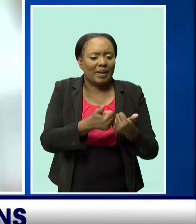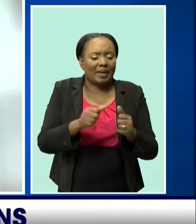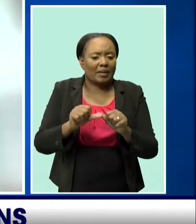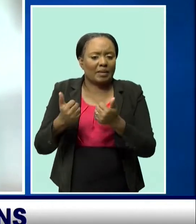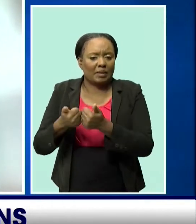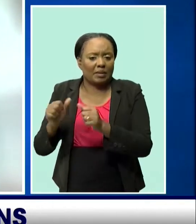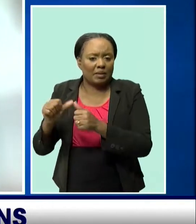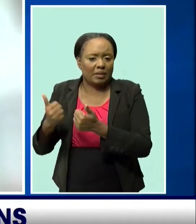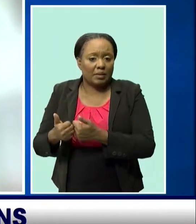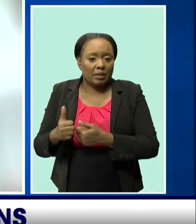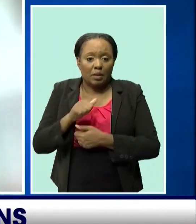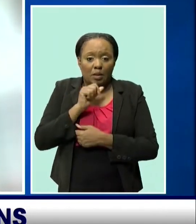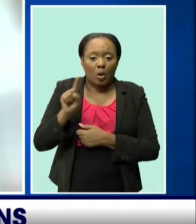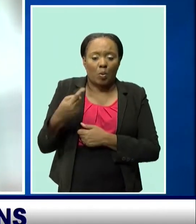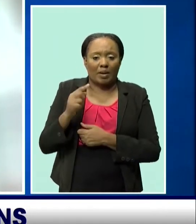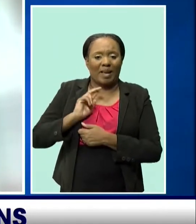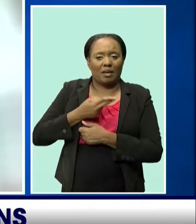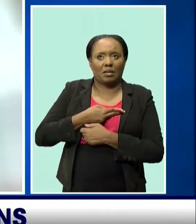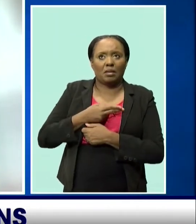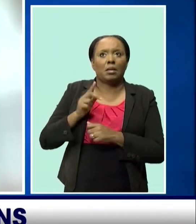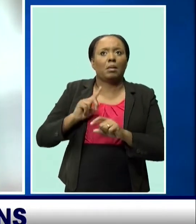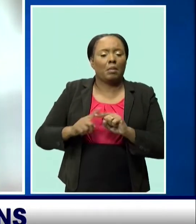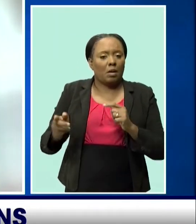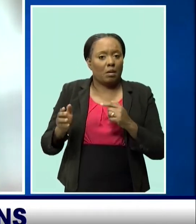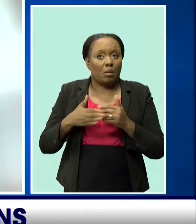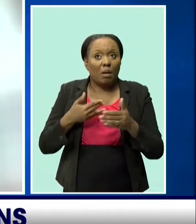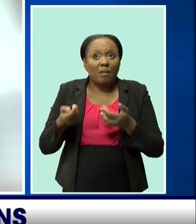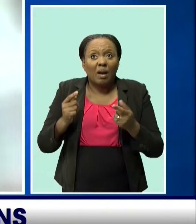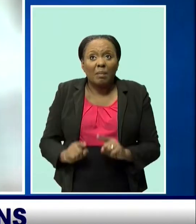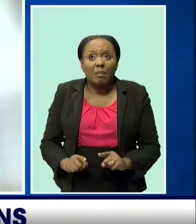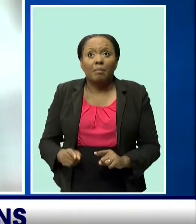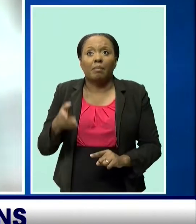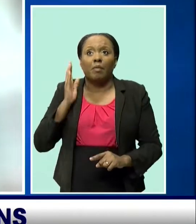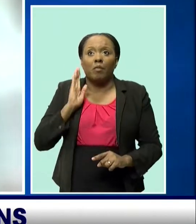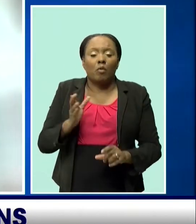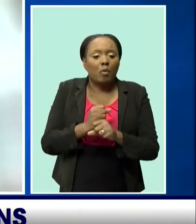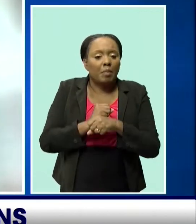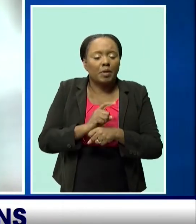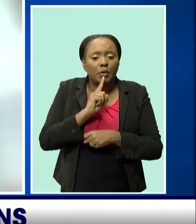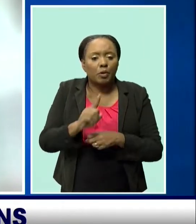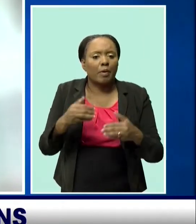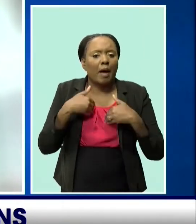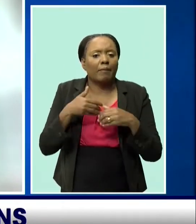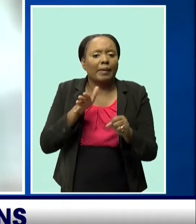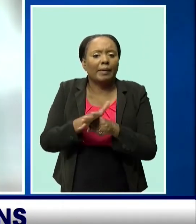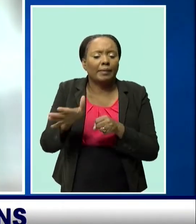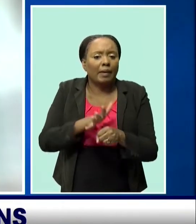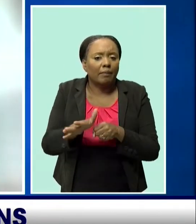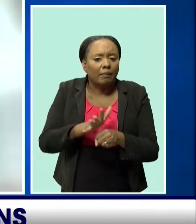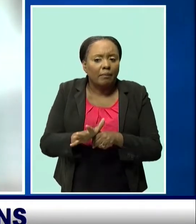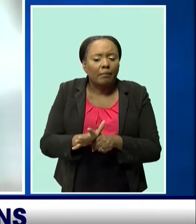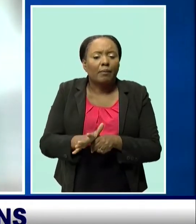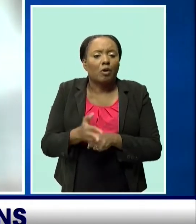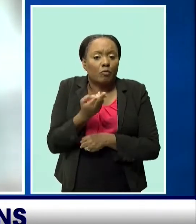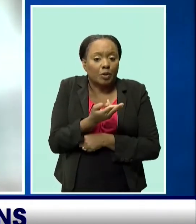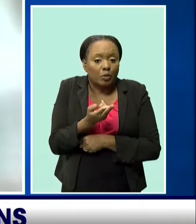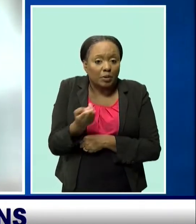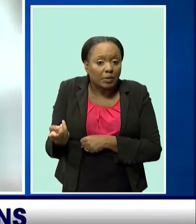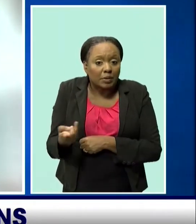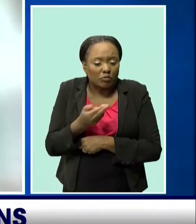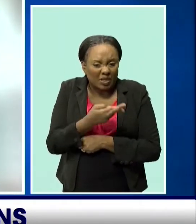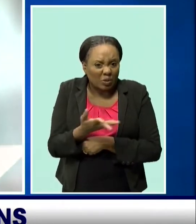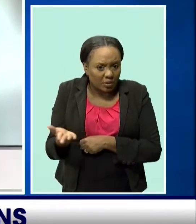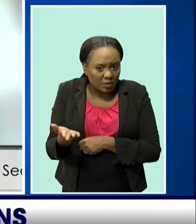will take the steps necessary in order to be adequately resourced to respond to the